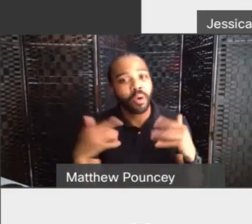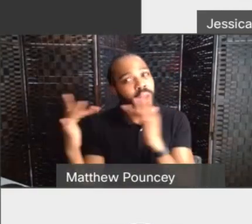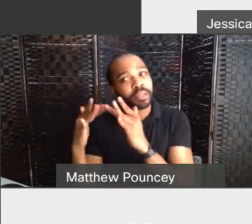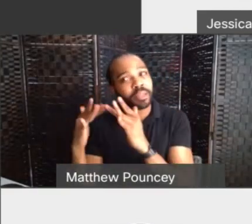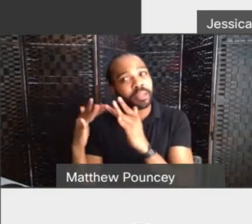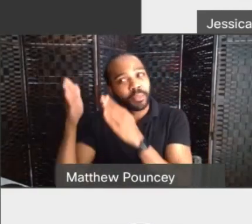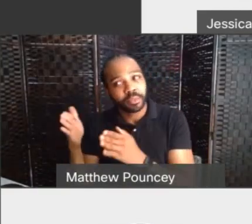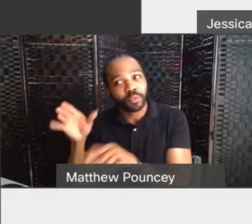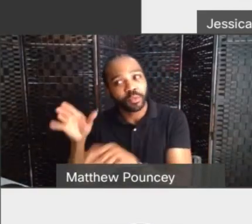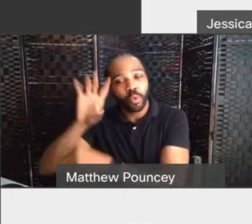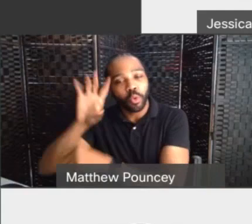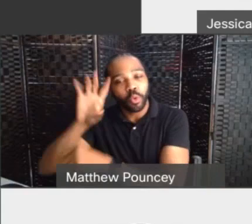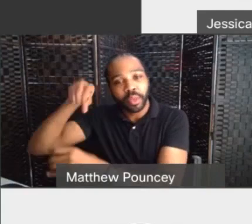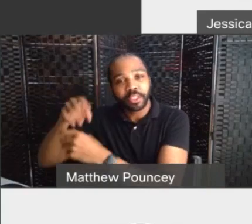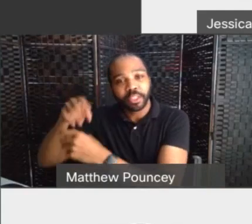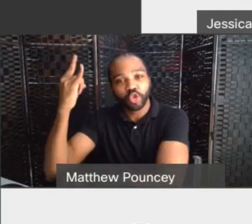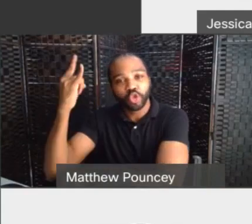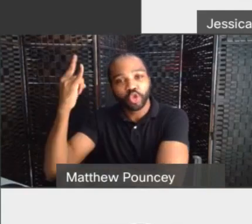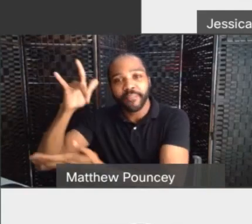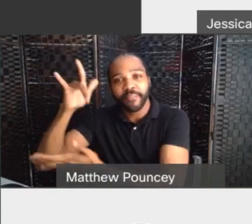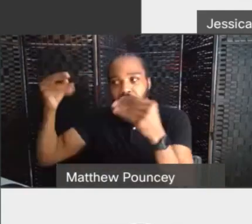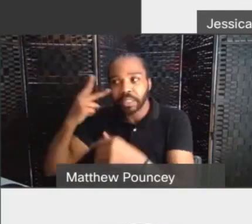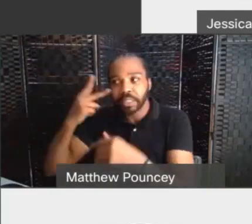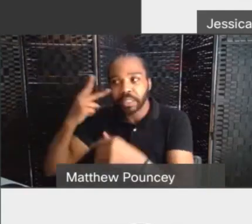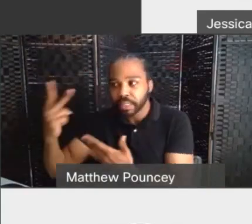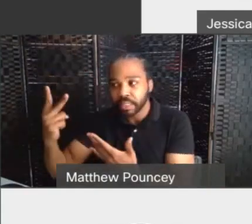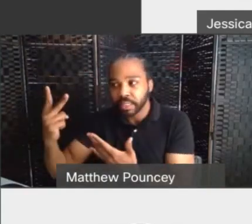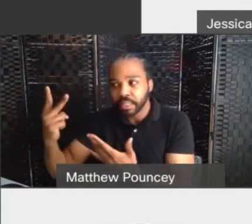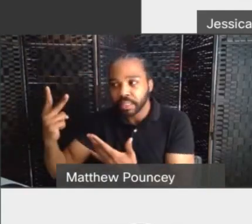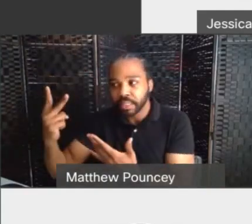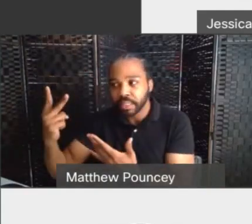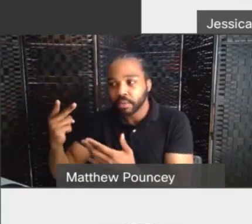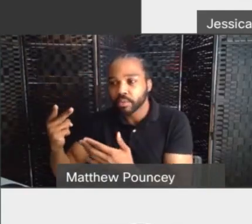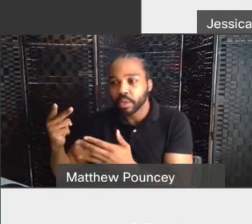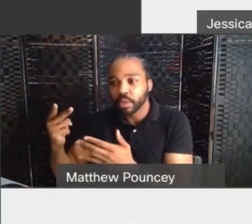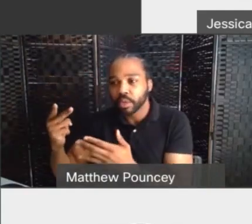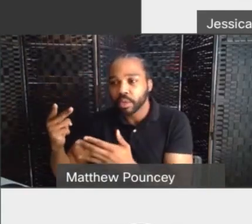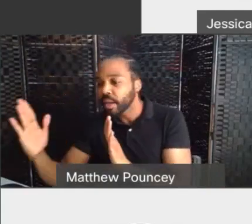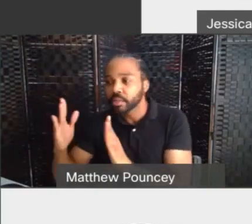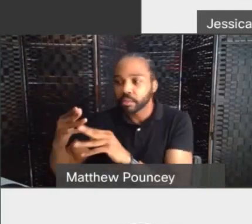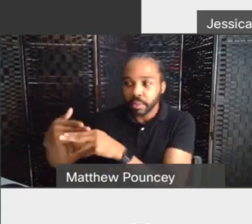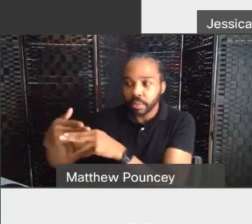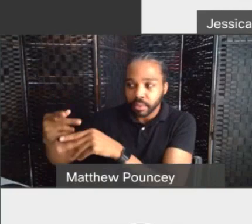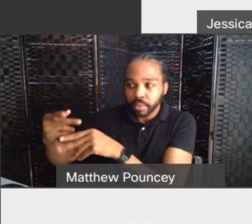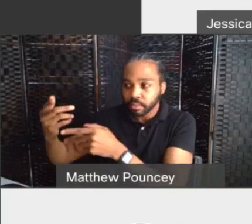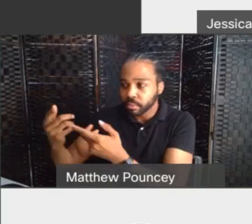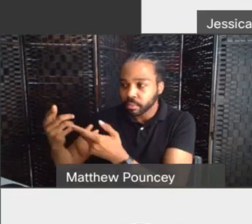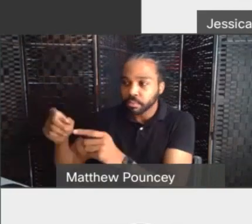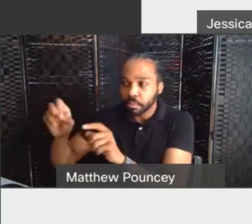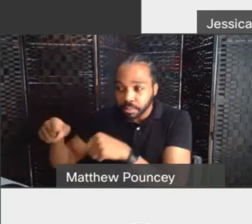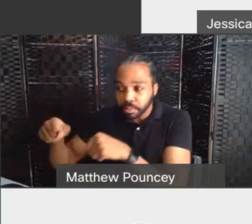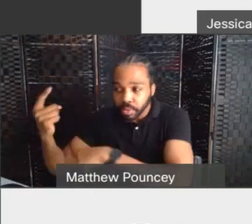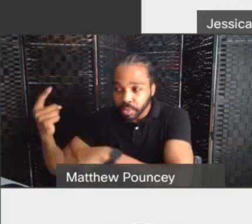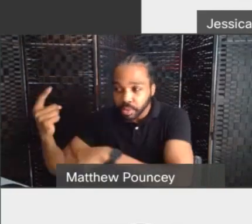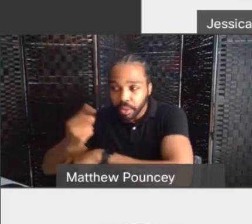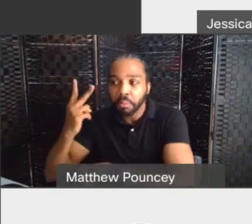see what that was, if it was a range or if it was a tentative date or whatever. So that's fine. So we'll clarify that with